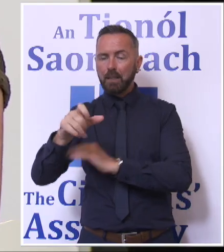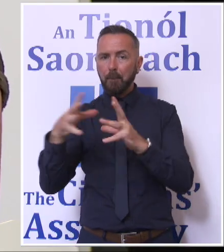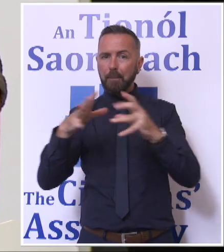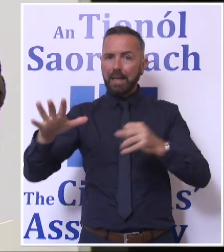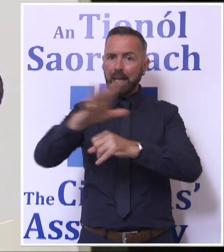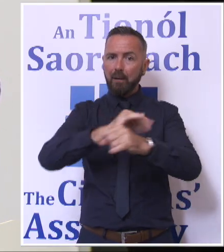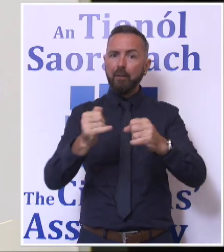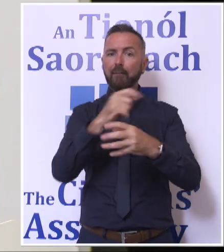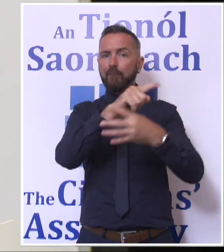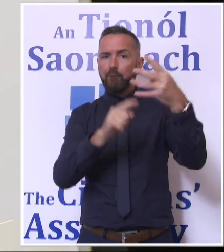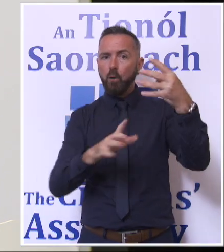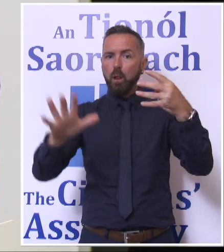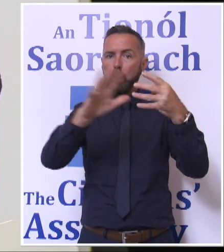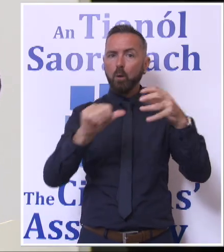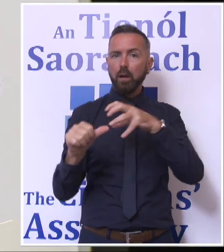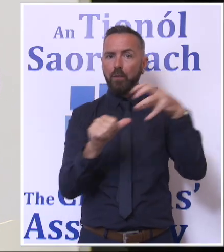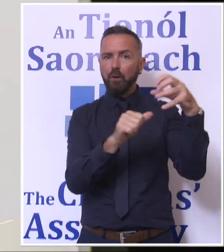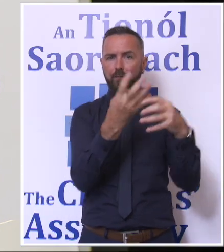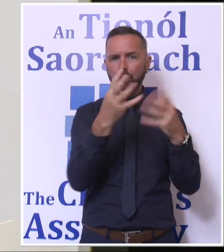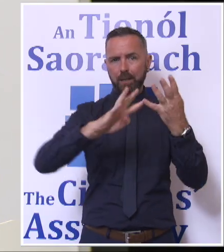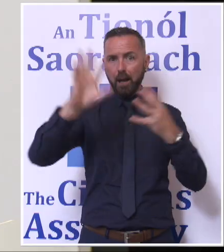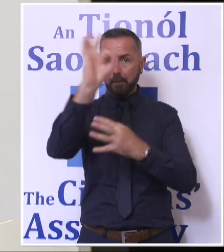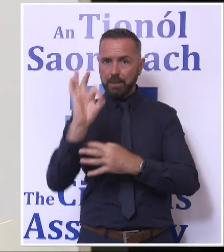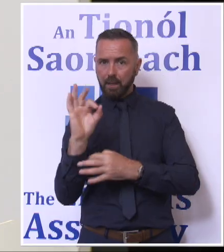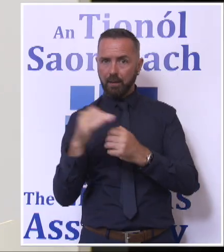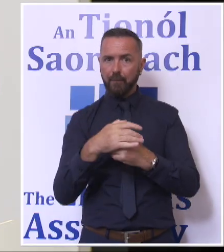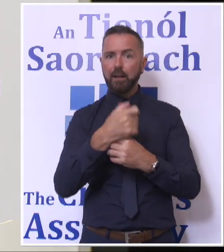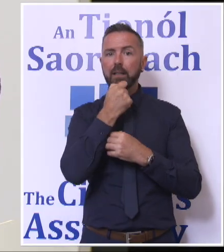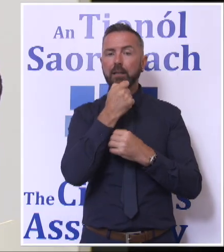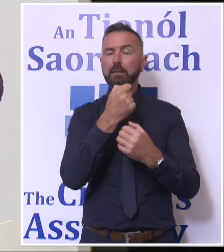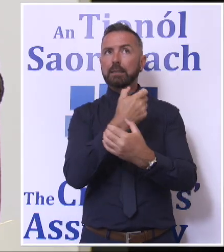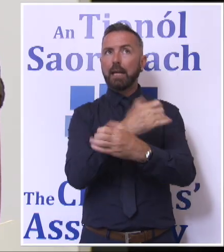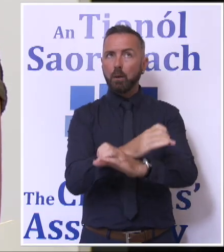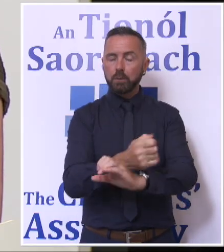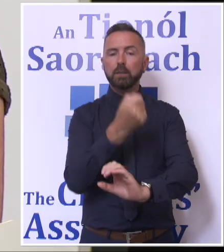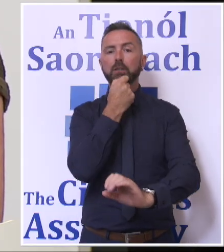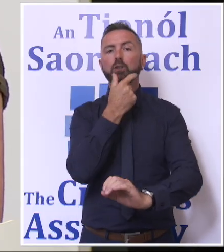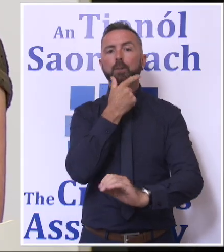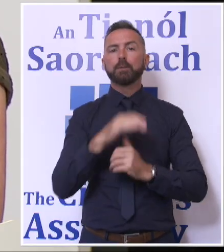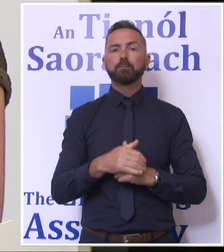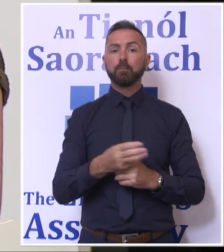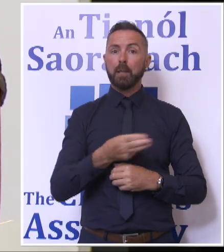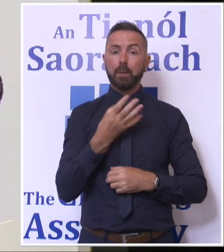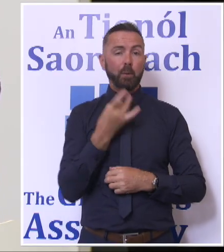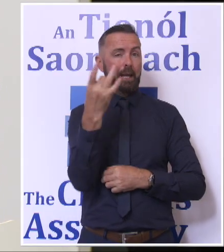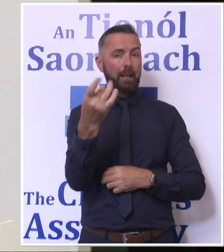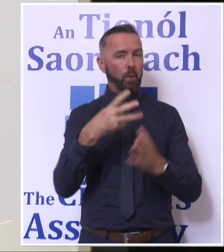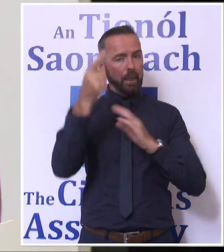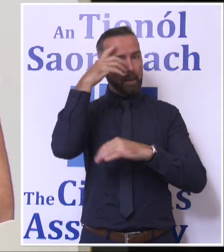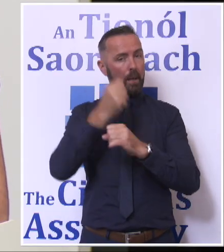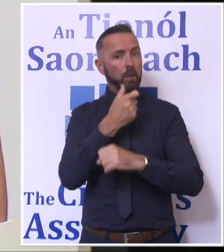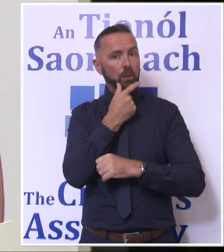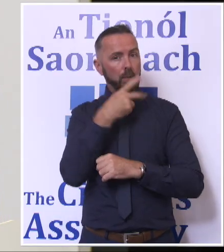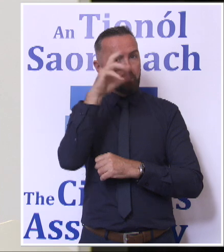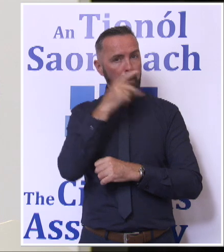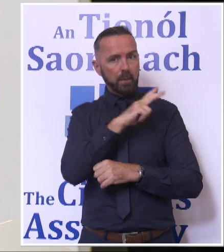4 local authorities, making up 49% of County Dublin. Please, I ask you, when you think of Dublin, just to remember that it